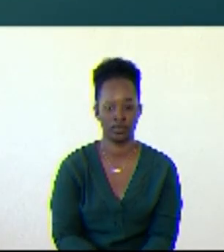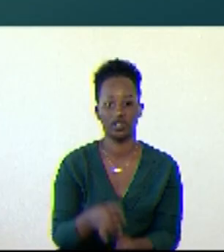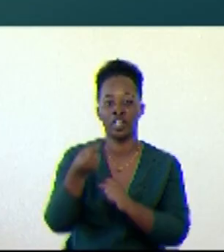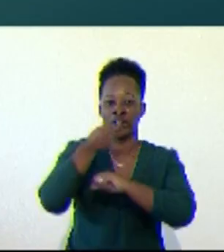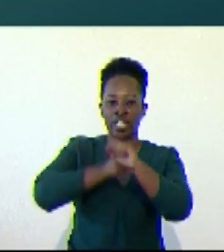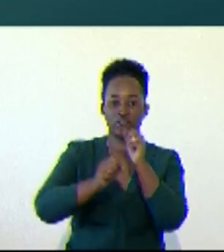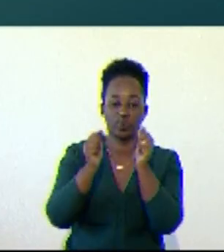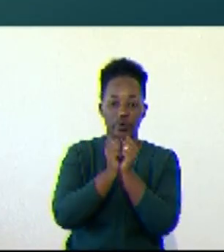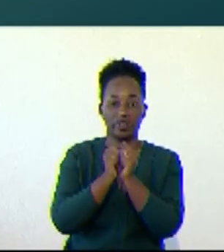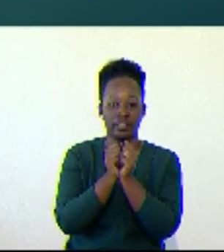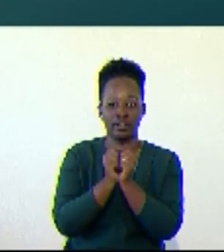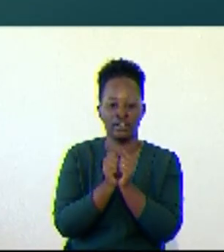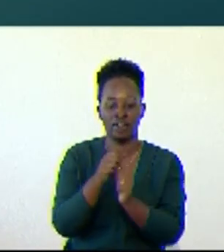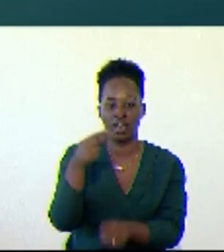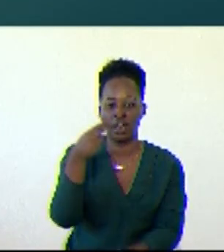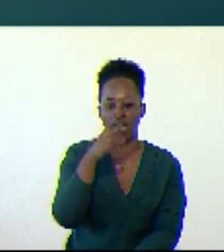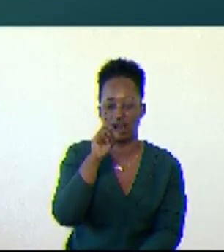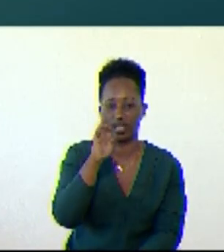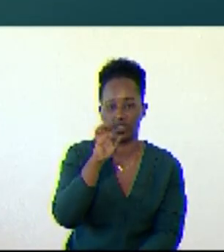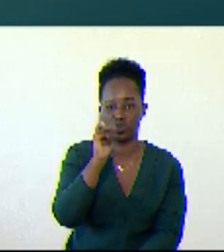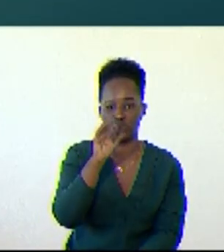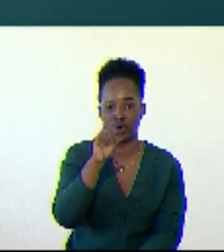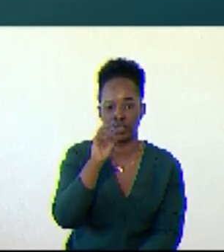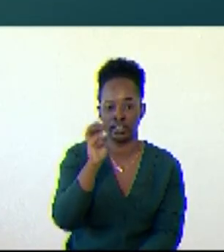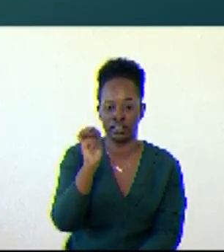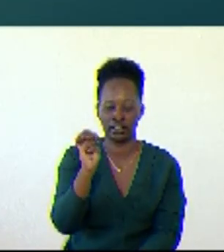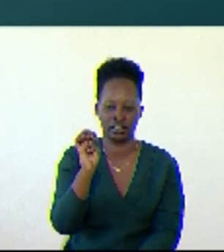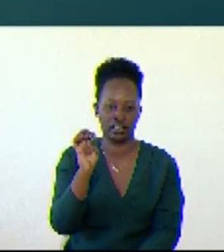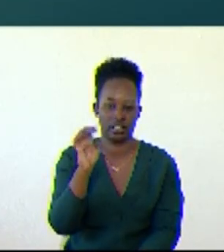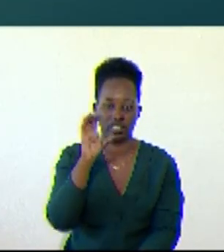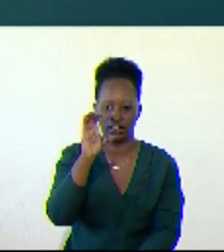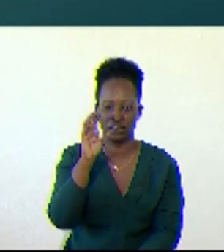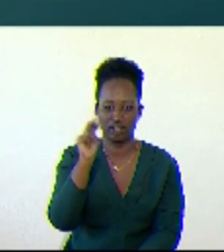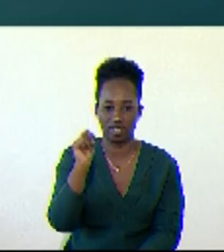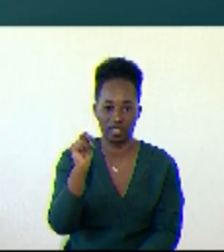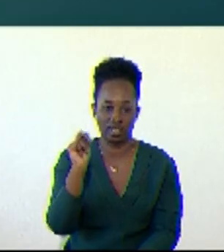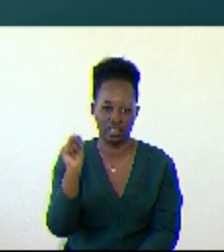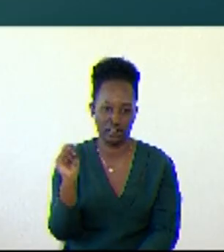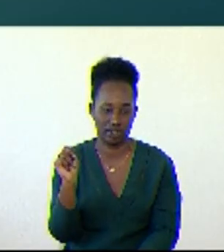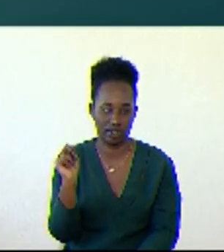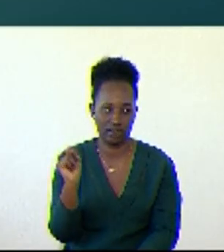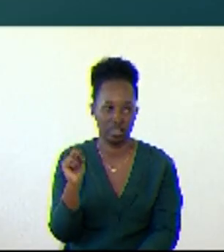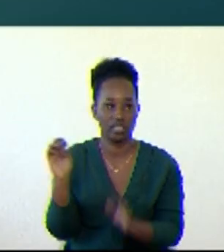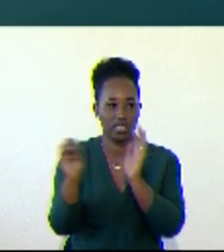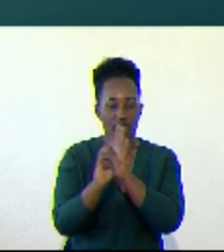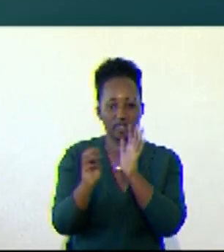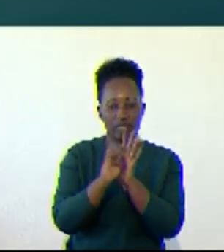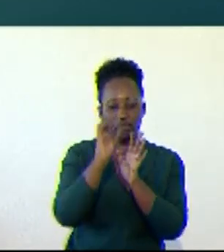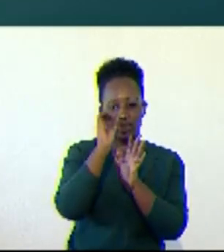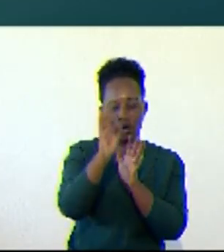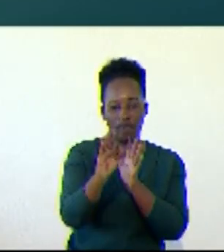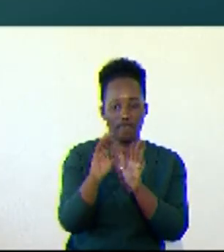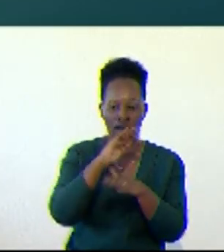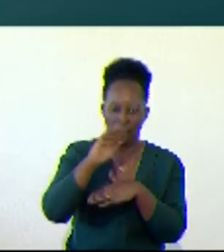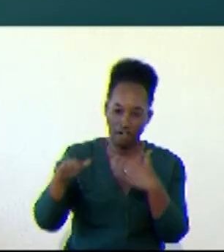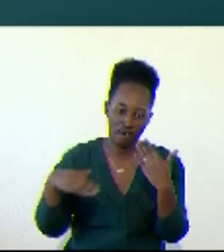Reaction with hydrogen cyanide, and the hydrogen cyanide is the first example of the nucleophiles.